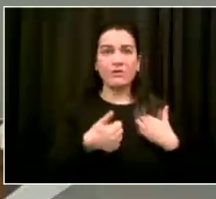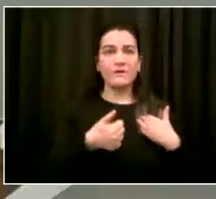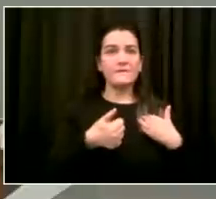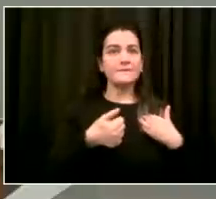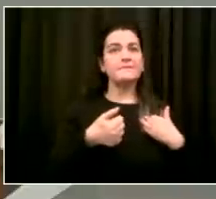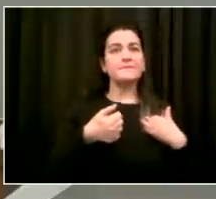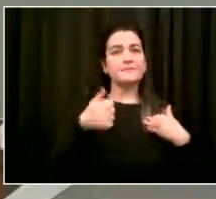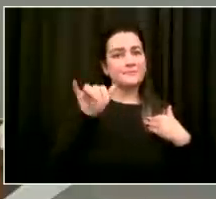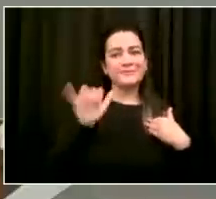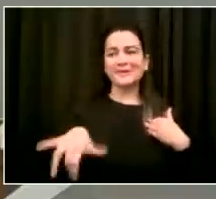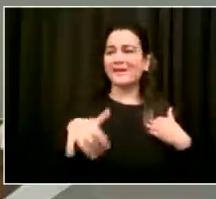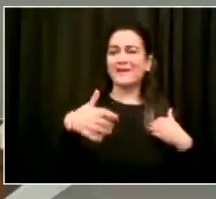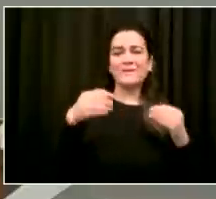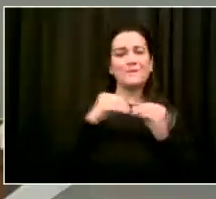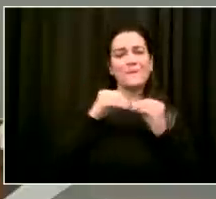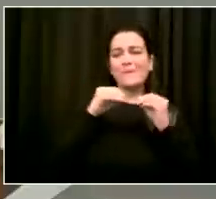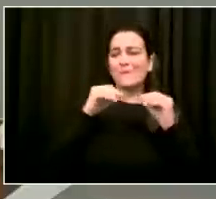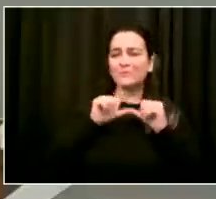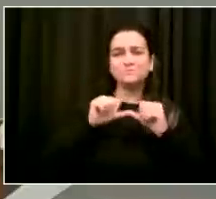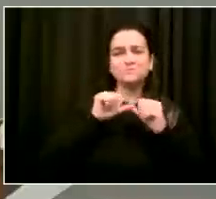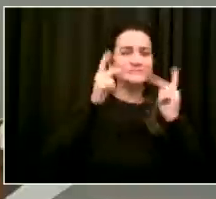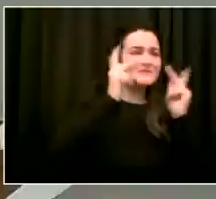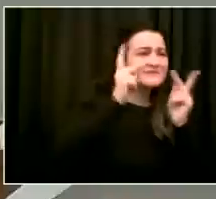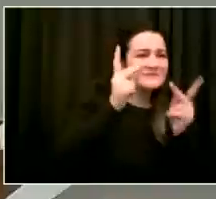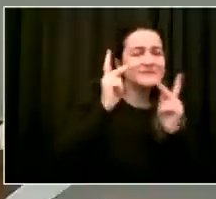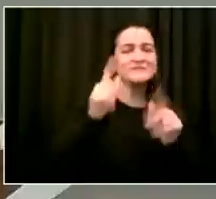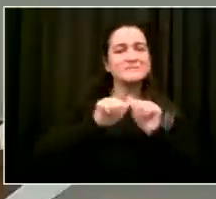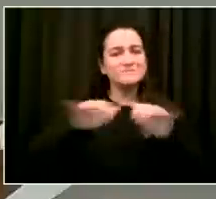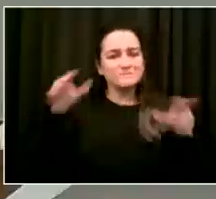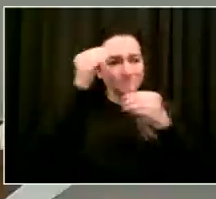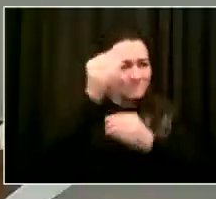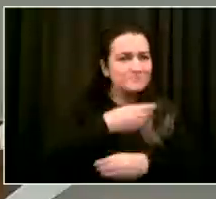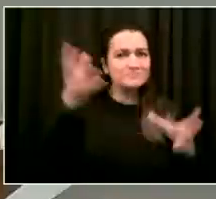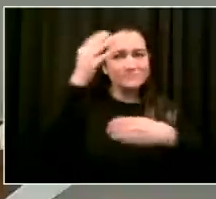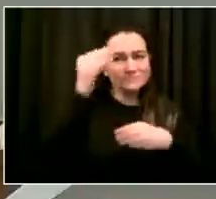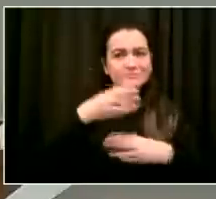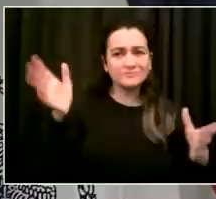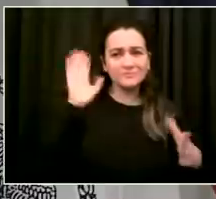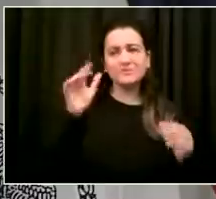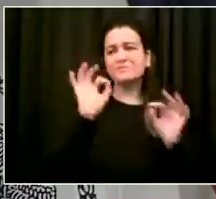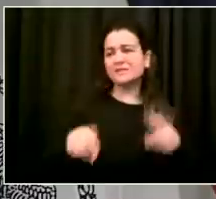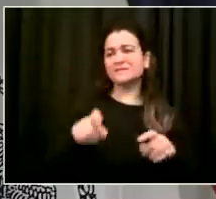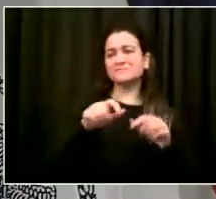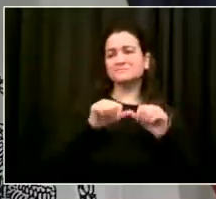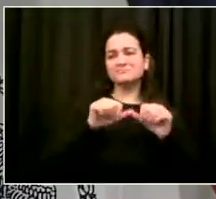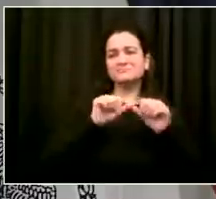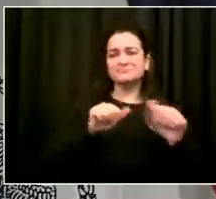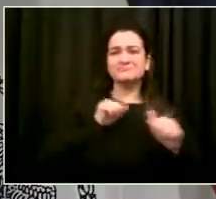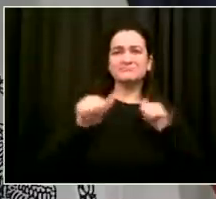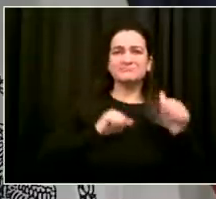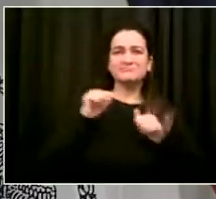is by trusted messengers. There's no other way, and we're fully committed to that. Thank you very much. Commissioner.